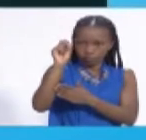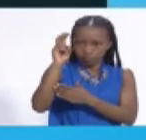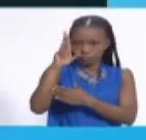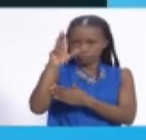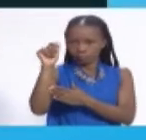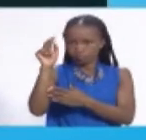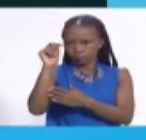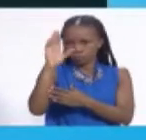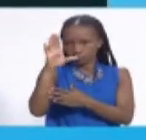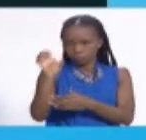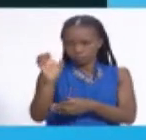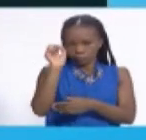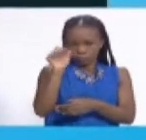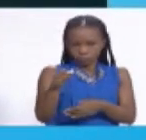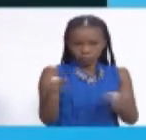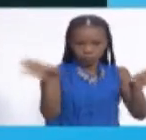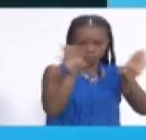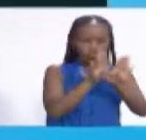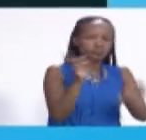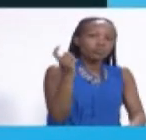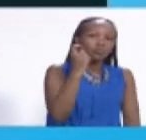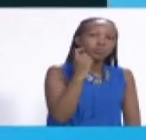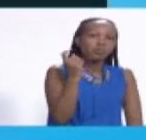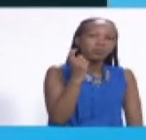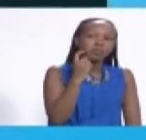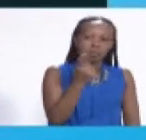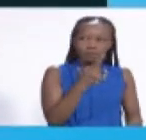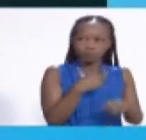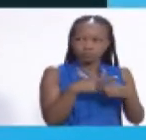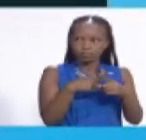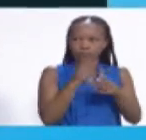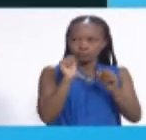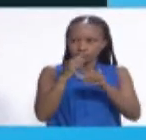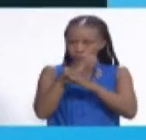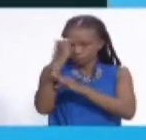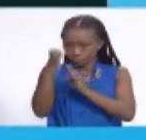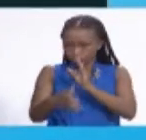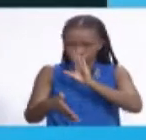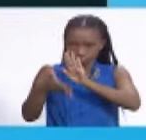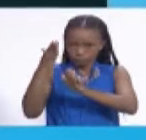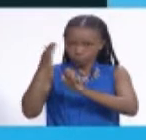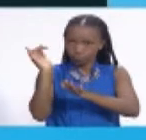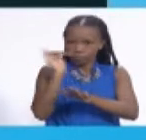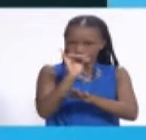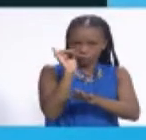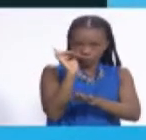shop. The claims will wipe the insurers out completely. This is why such